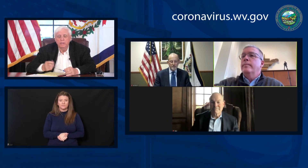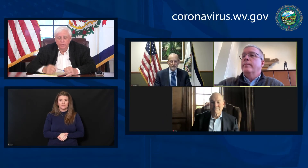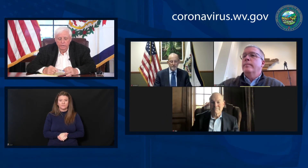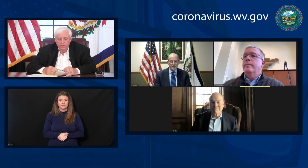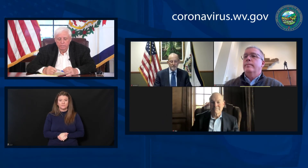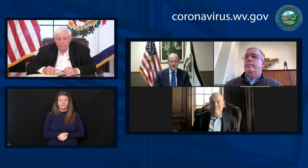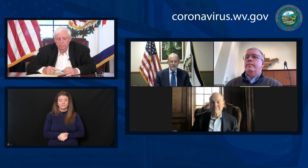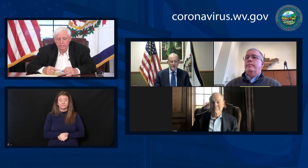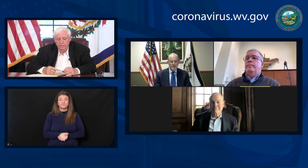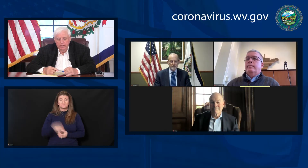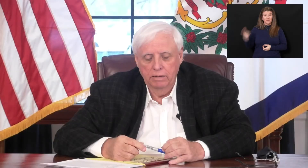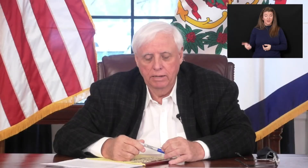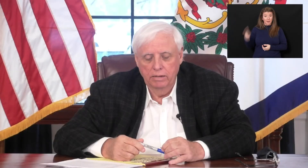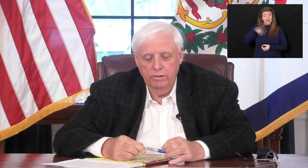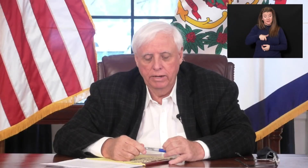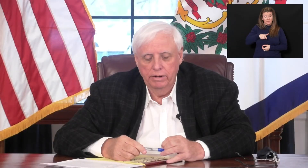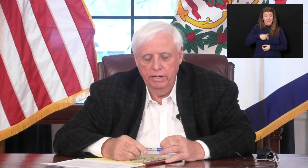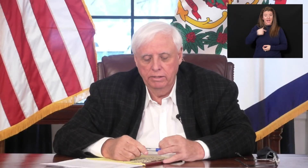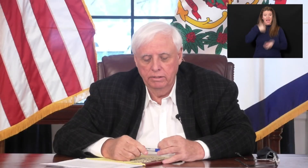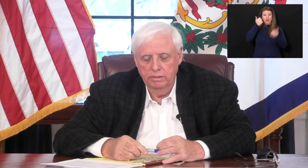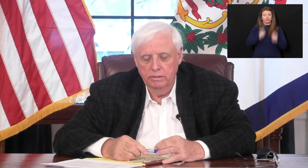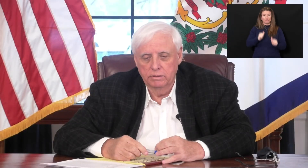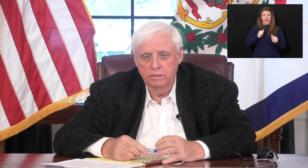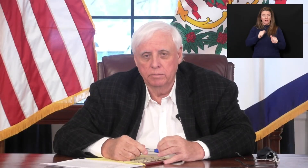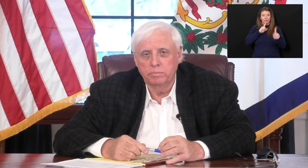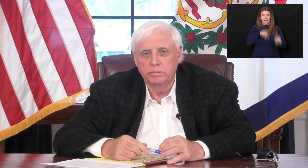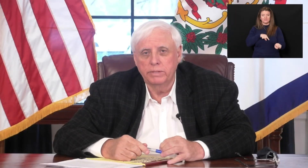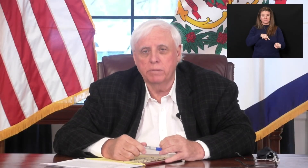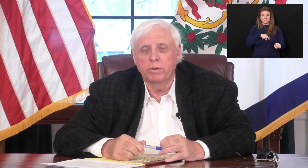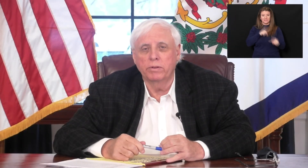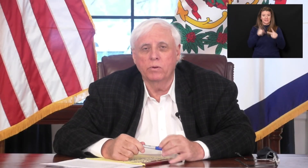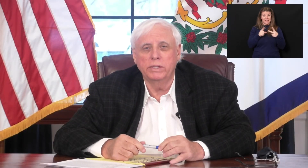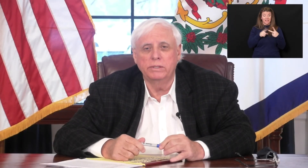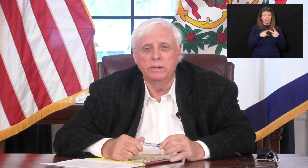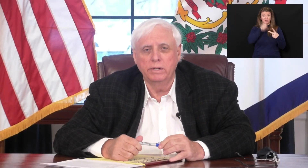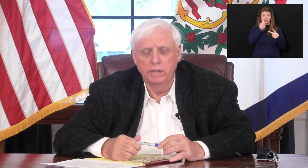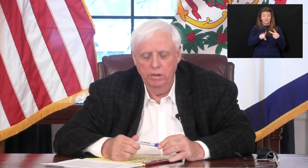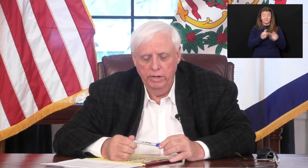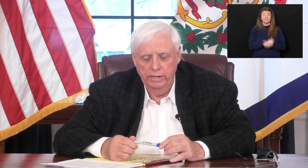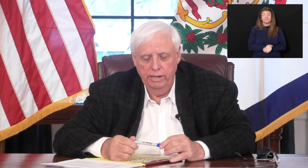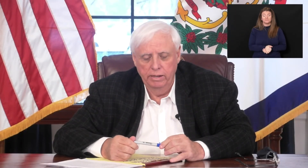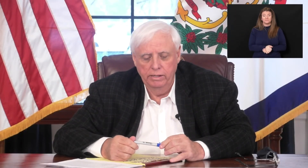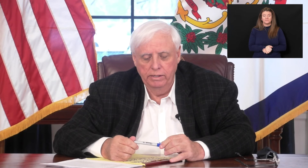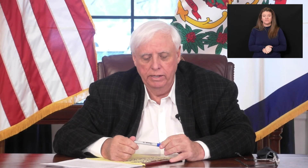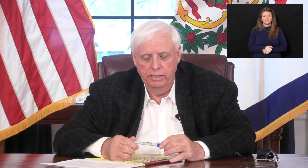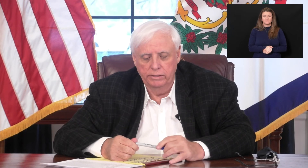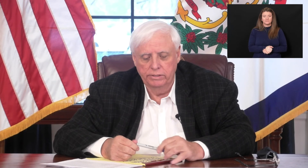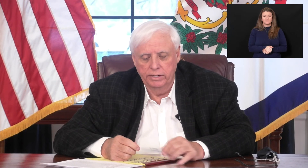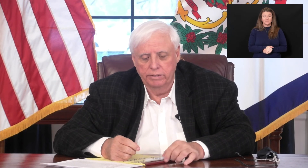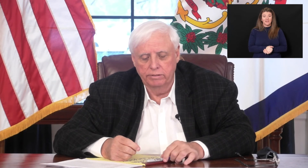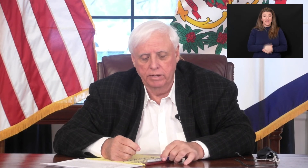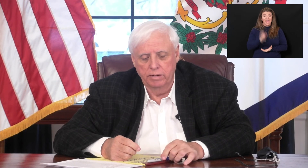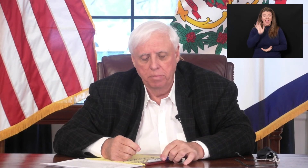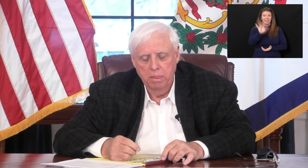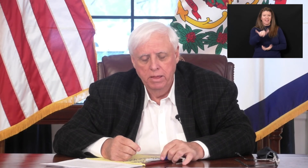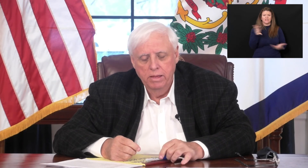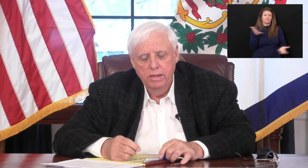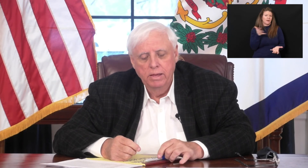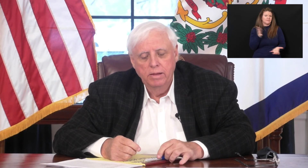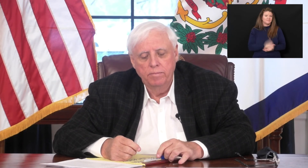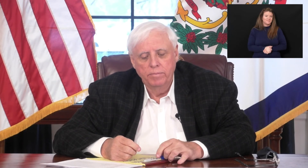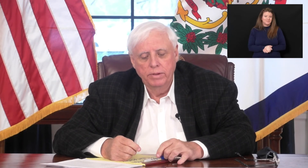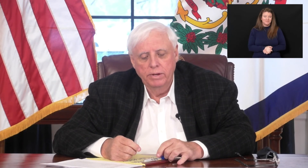And if you could come back to me, and I'll try to take the second part of the question, and that's just this.